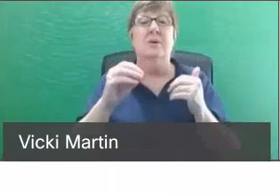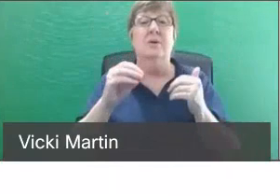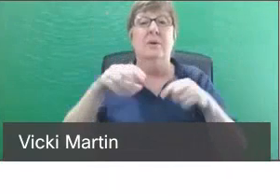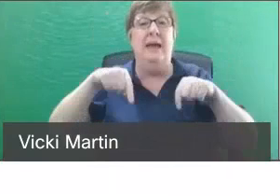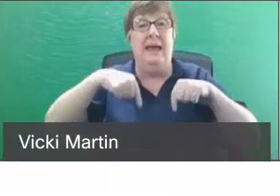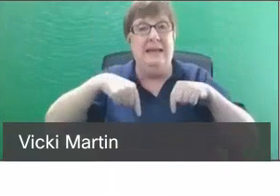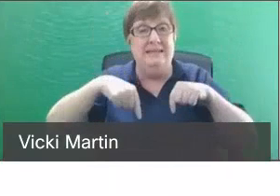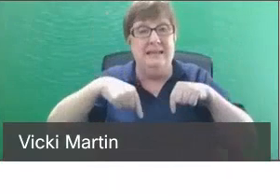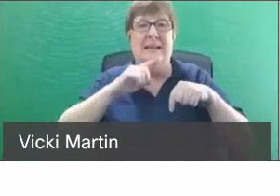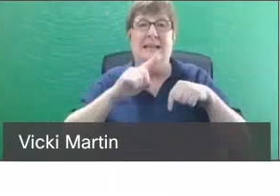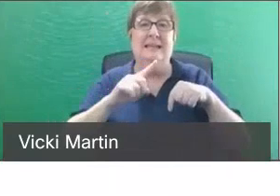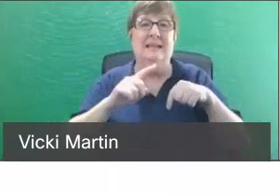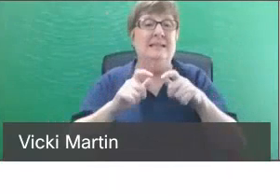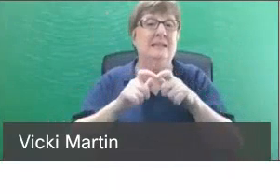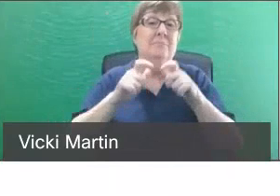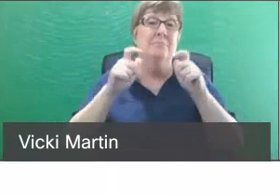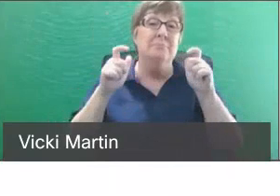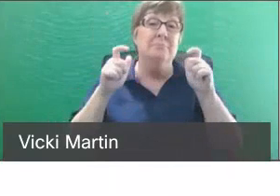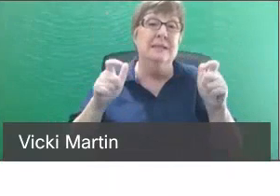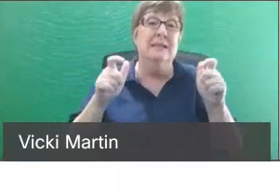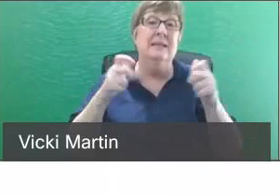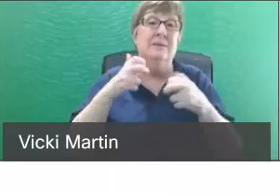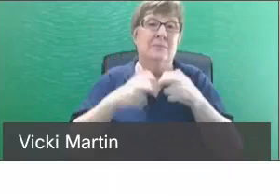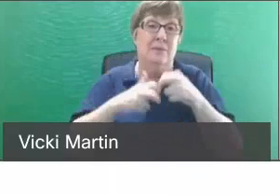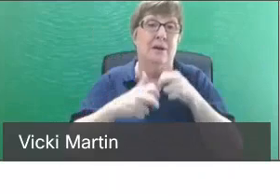what's preventing students from being successful.